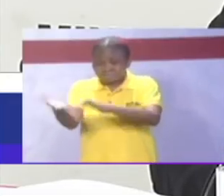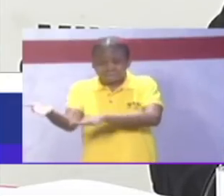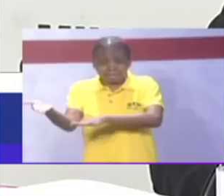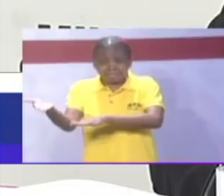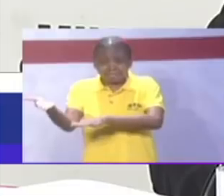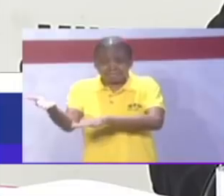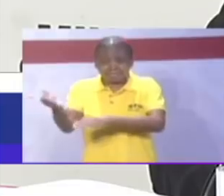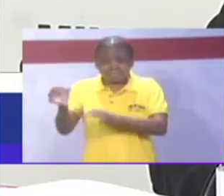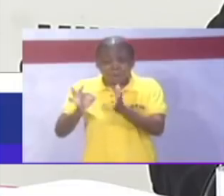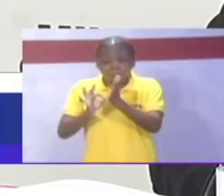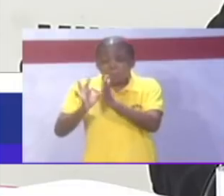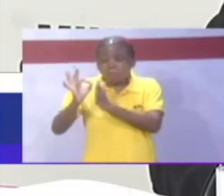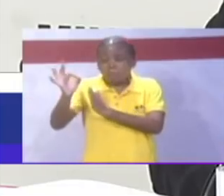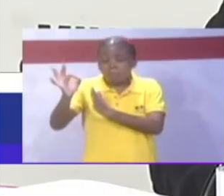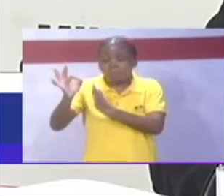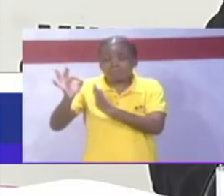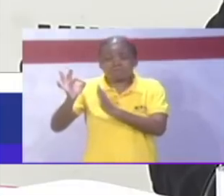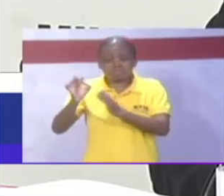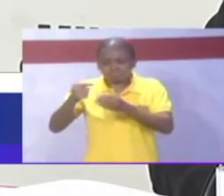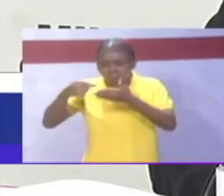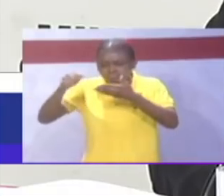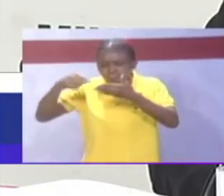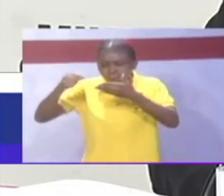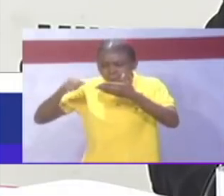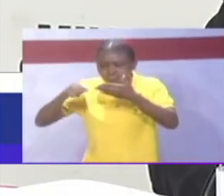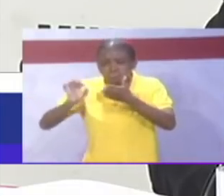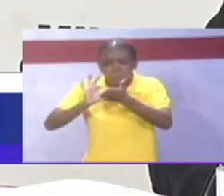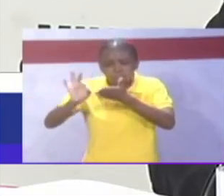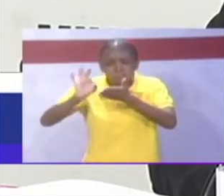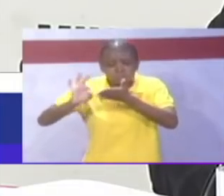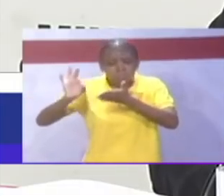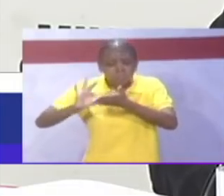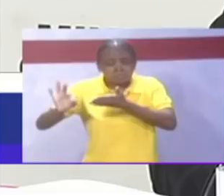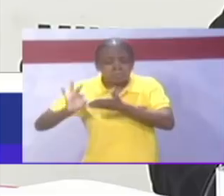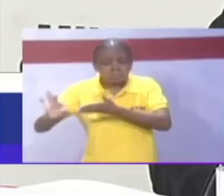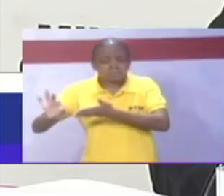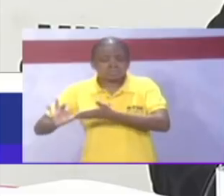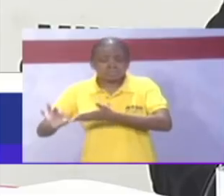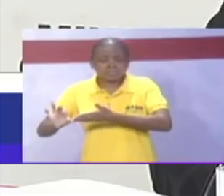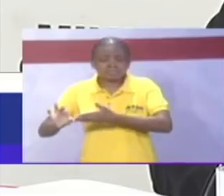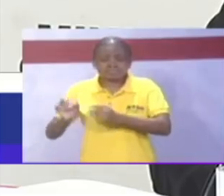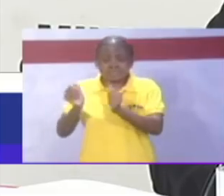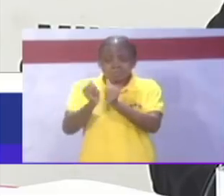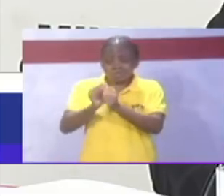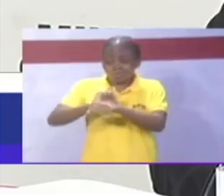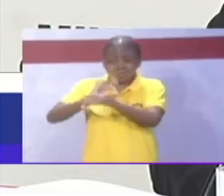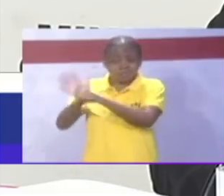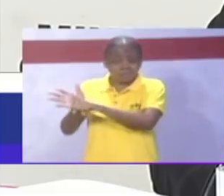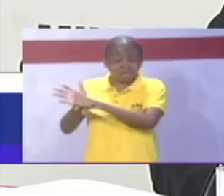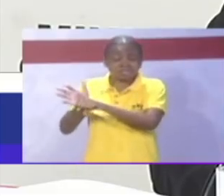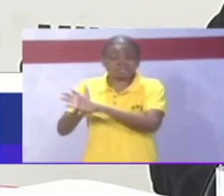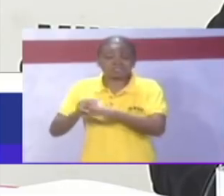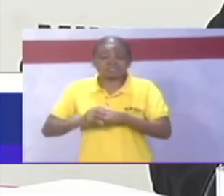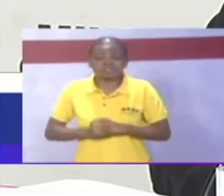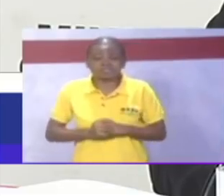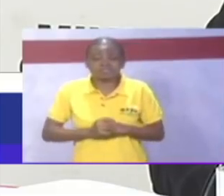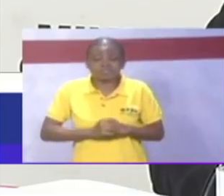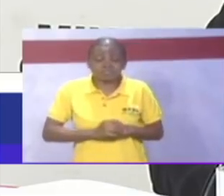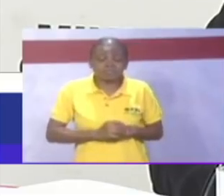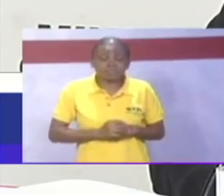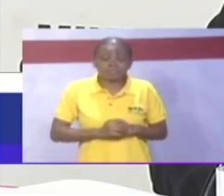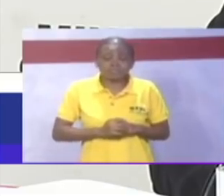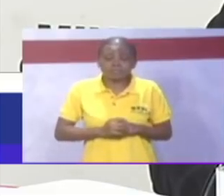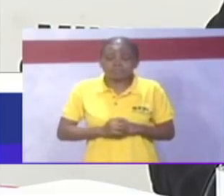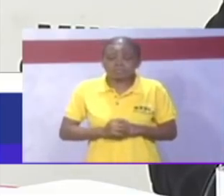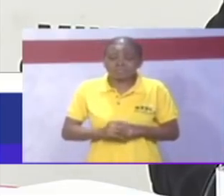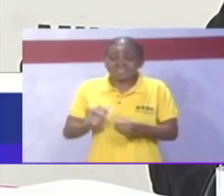our COVID fatalities, other countries may not necessarily be doing the same. And that's just looking at the number or the size of